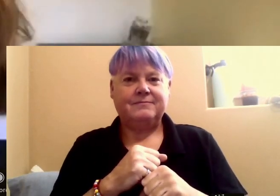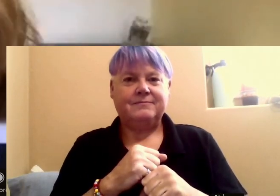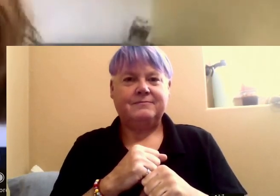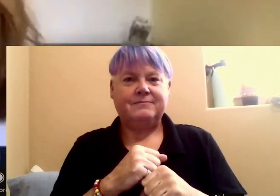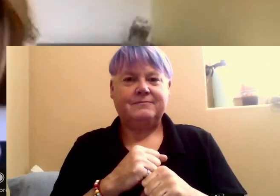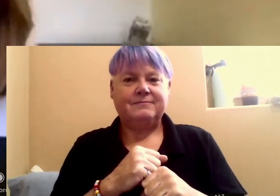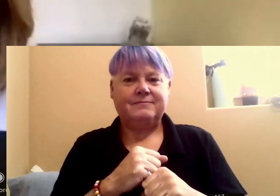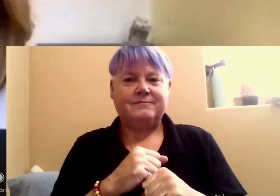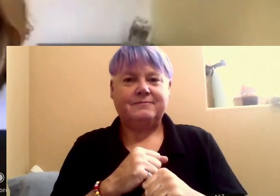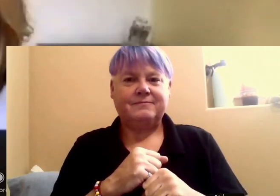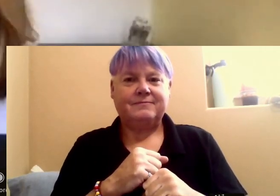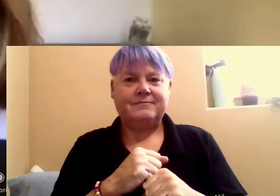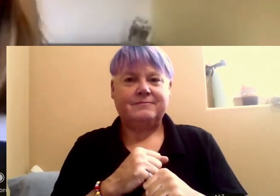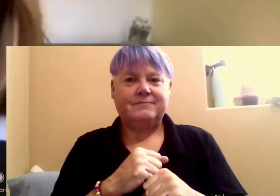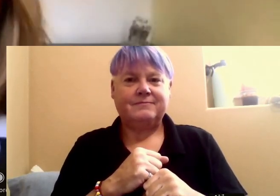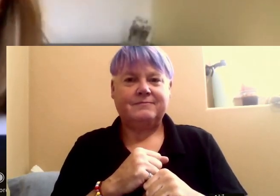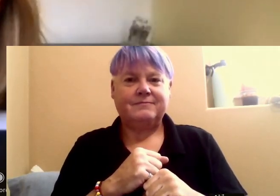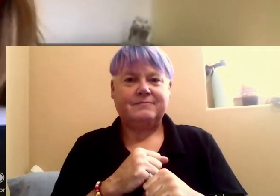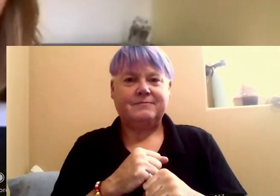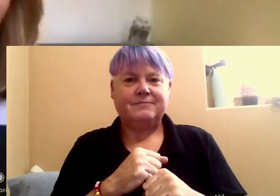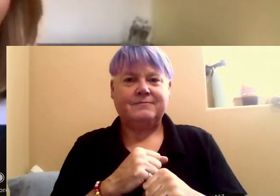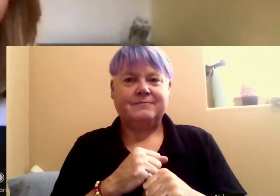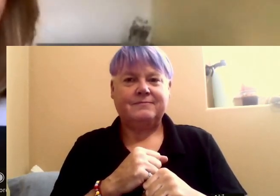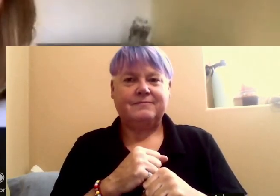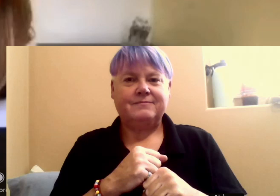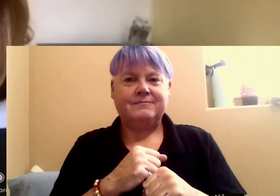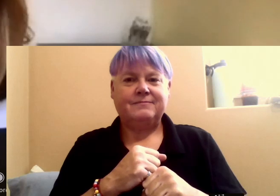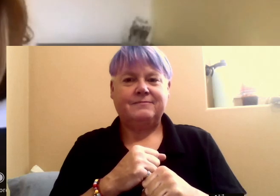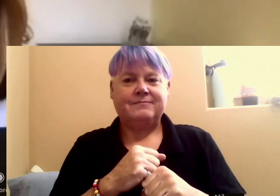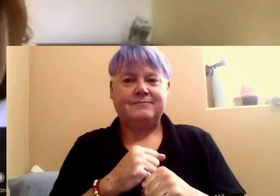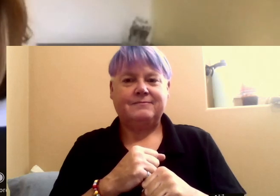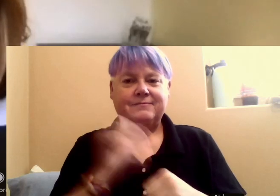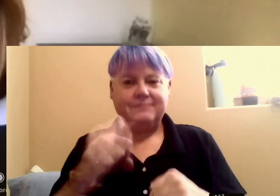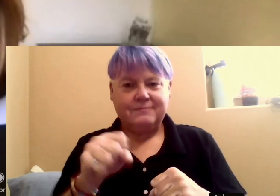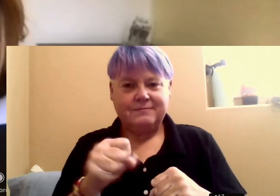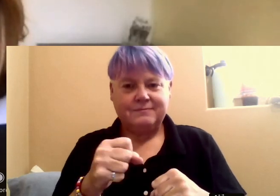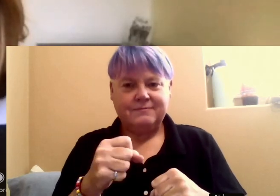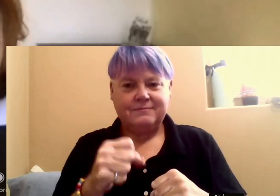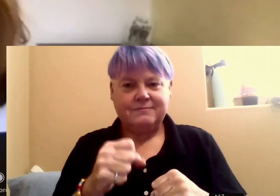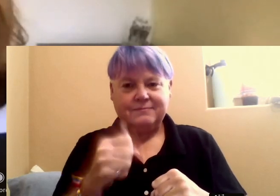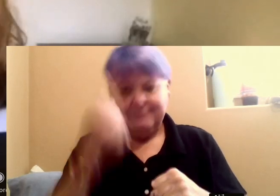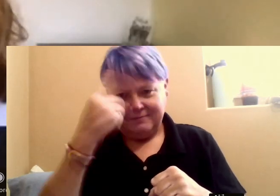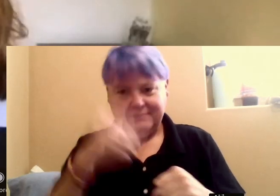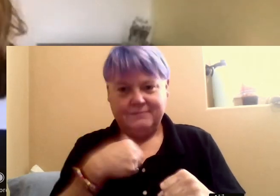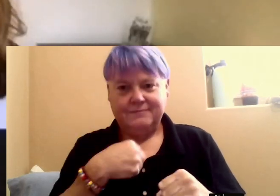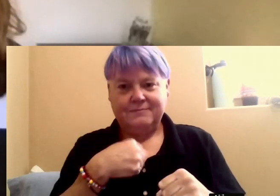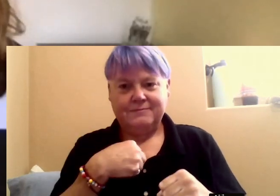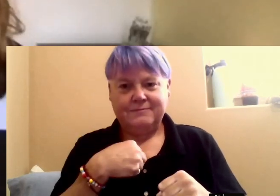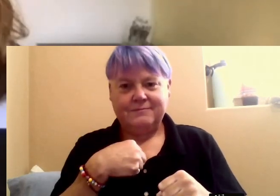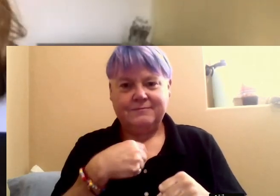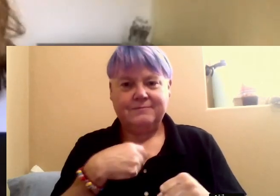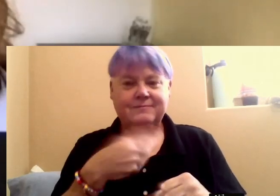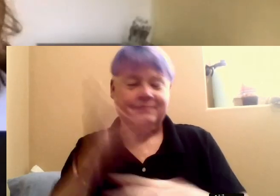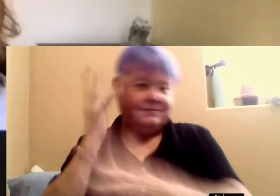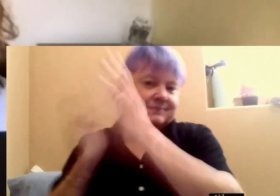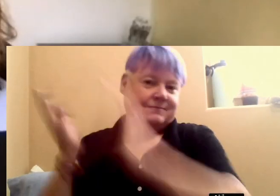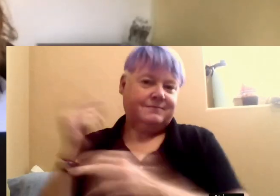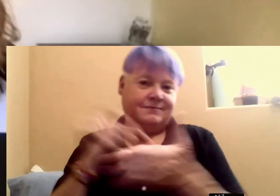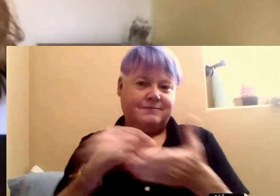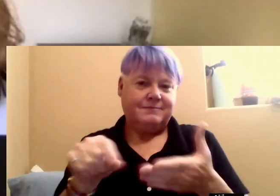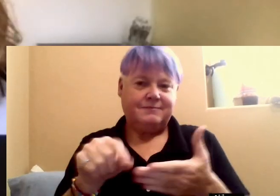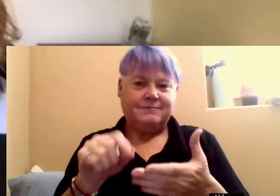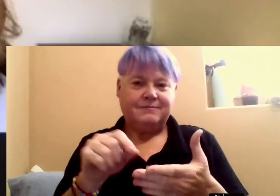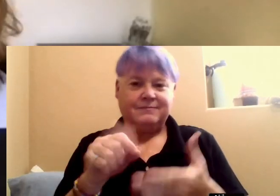I'll start, Anna, if that's okay with you. Yeah, so for me, I used to write comedy. I used to